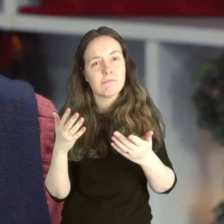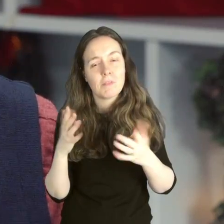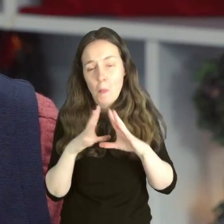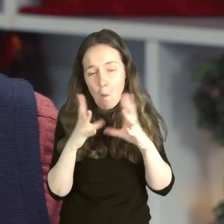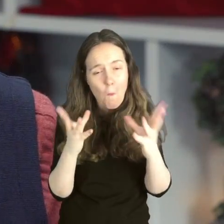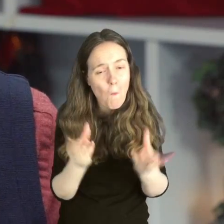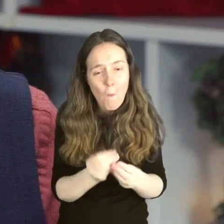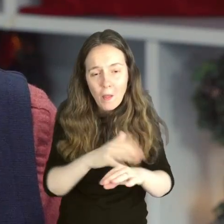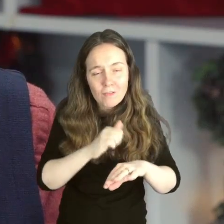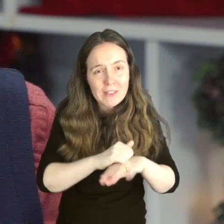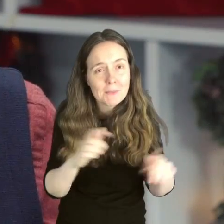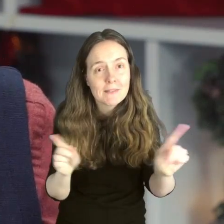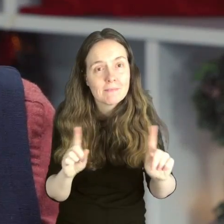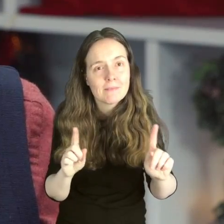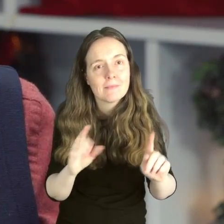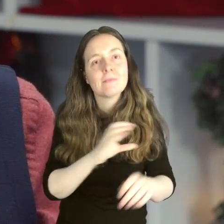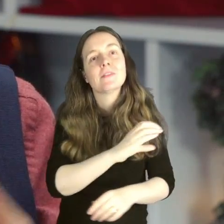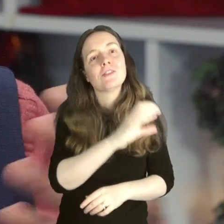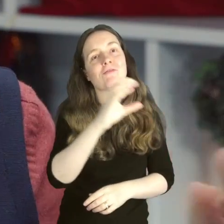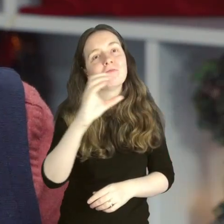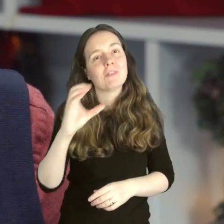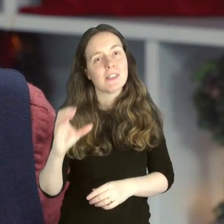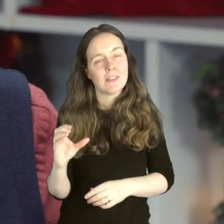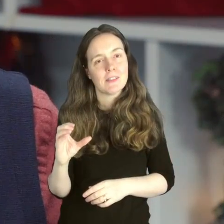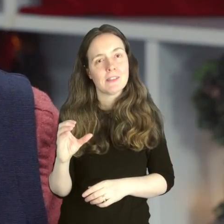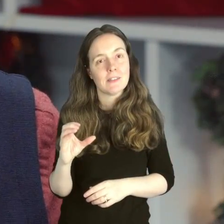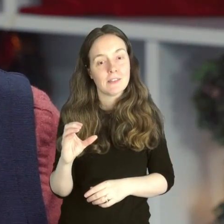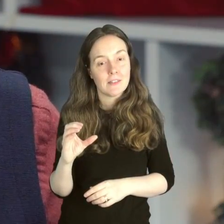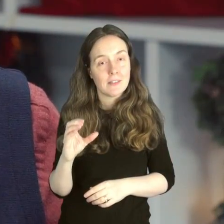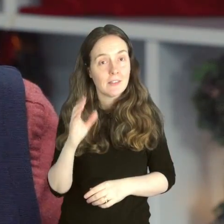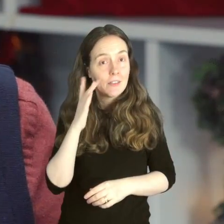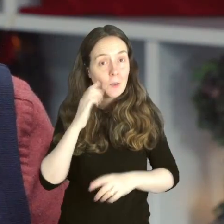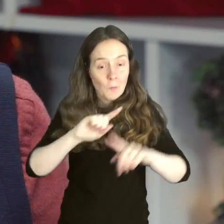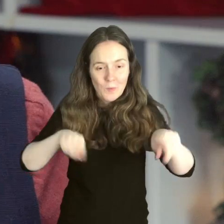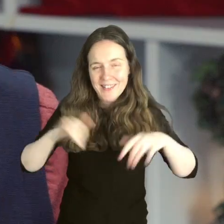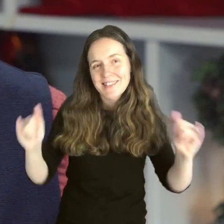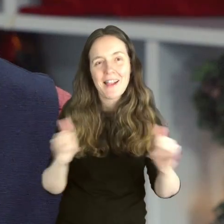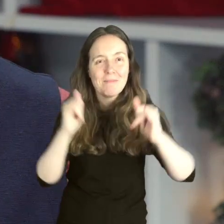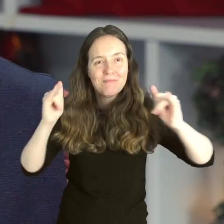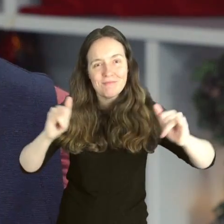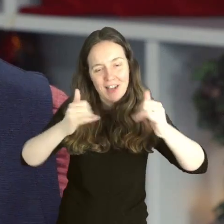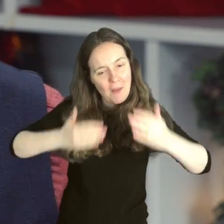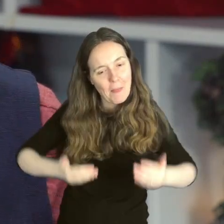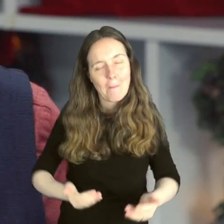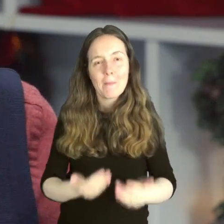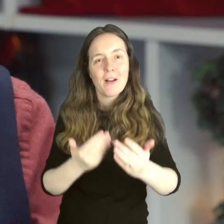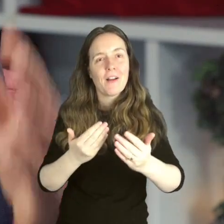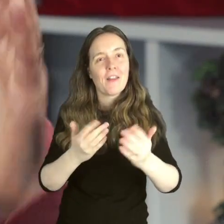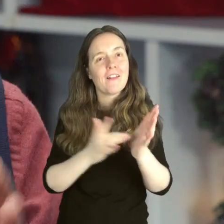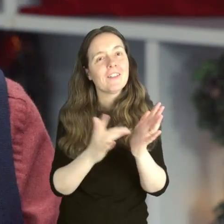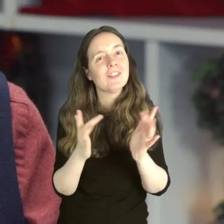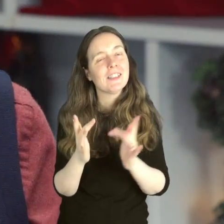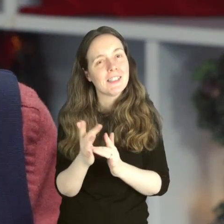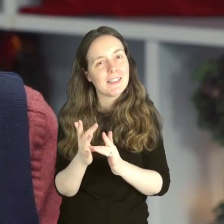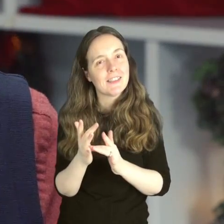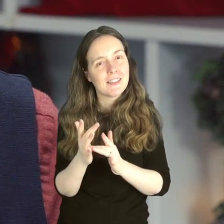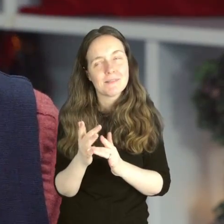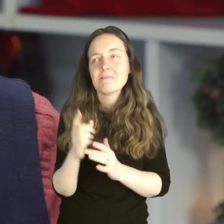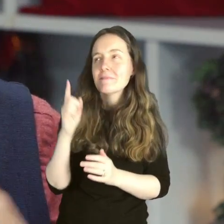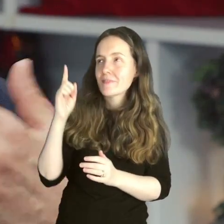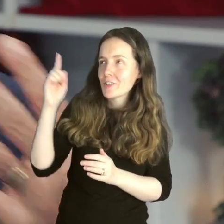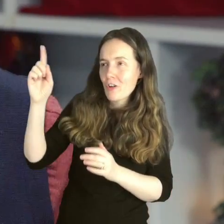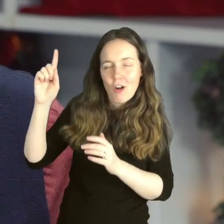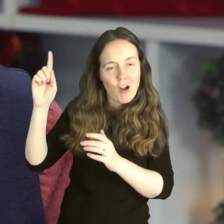is Christ. As we celebrate the birth of Jesus, may God grant